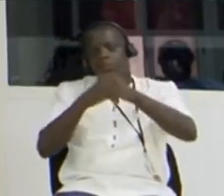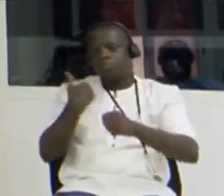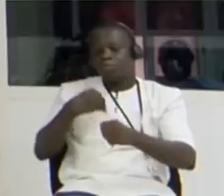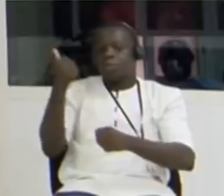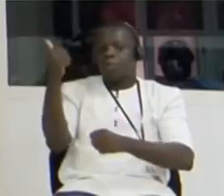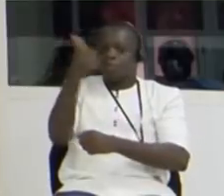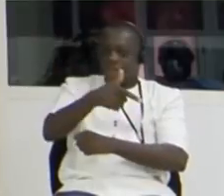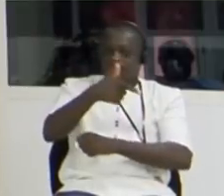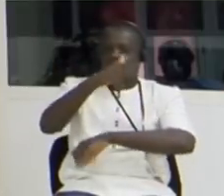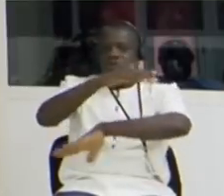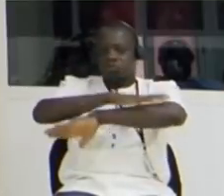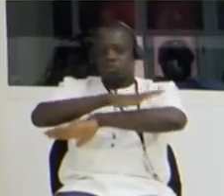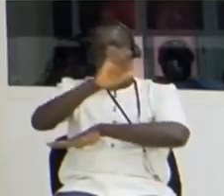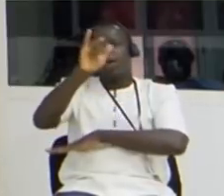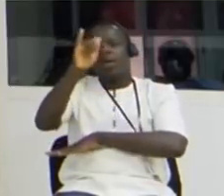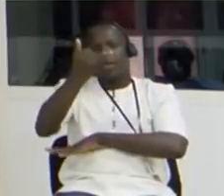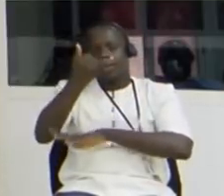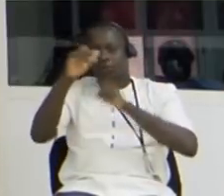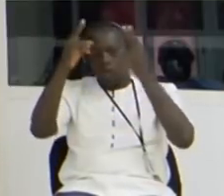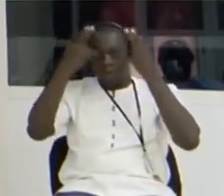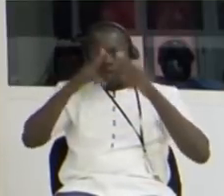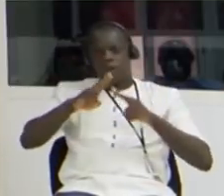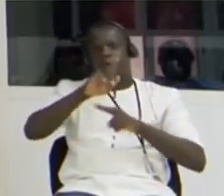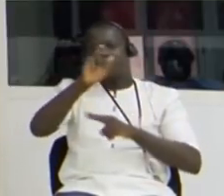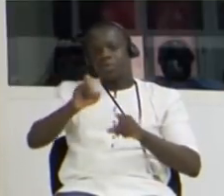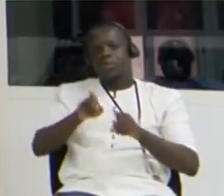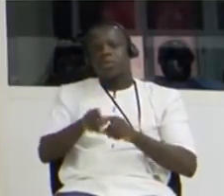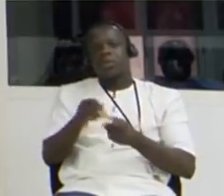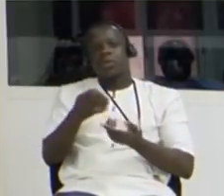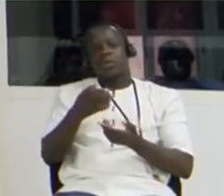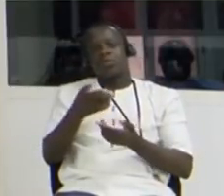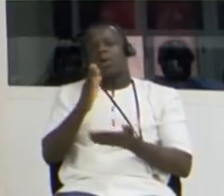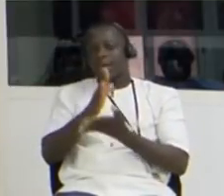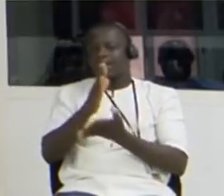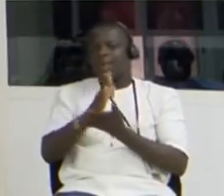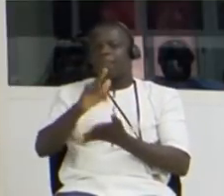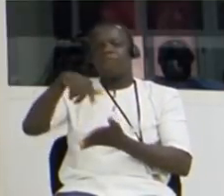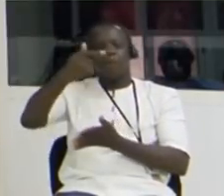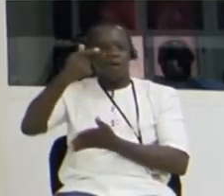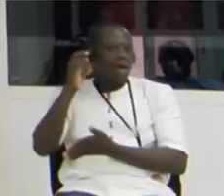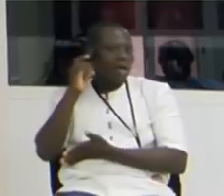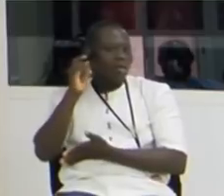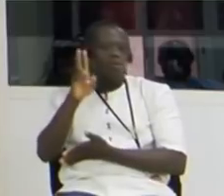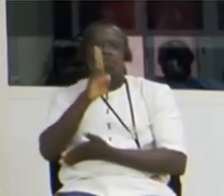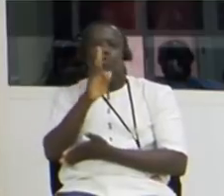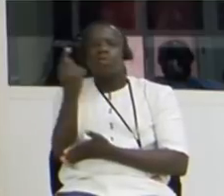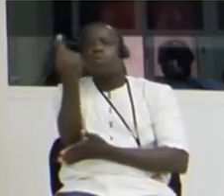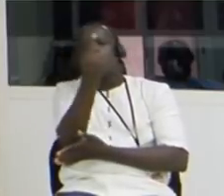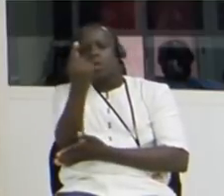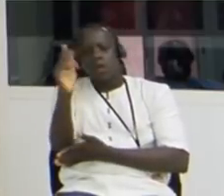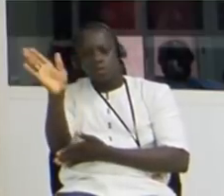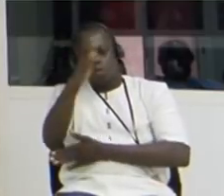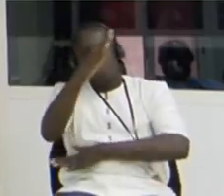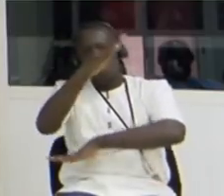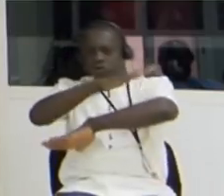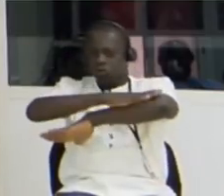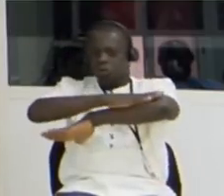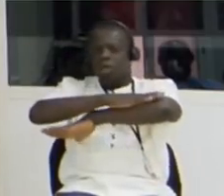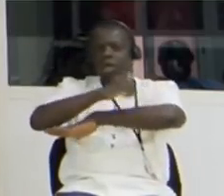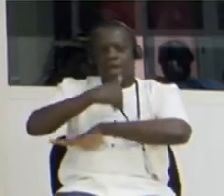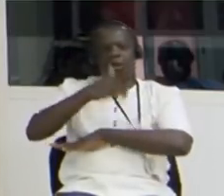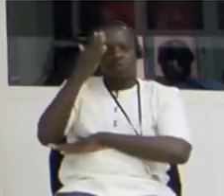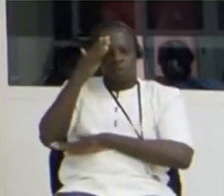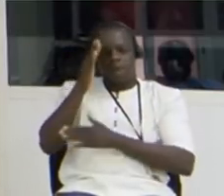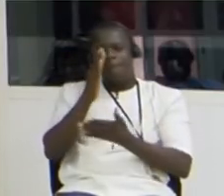Yes, Council, because it was for girls going to school. And I think we all know that most of